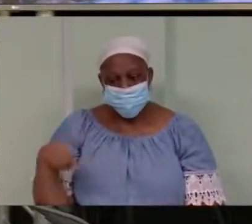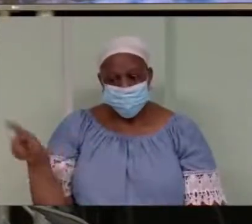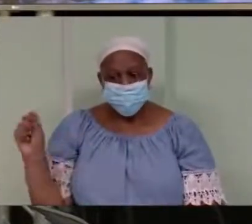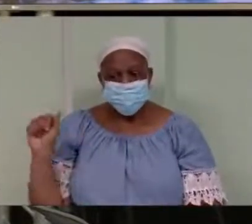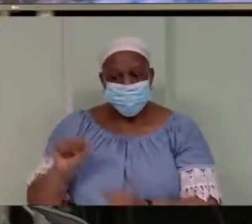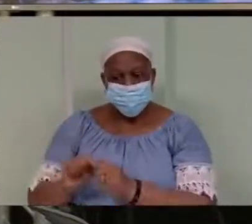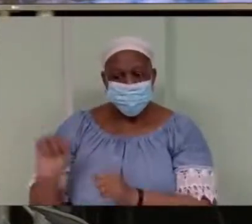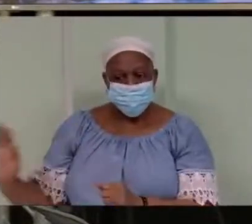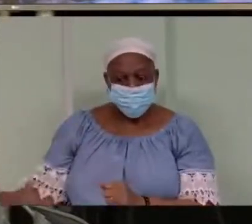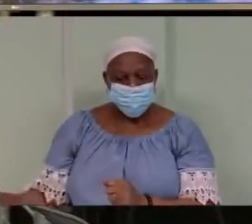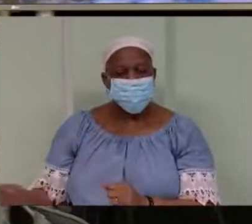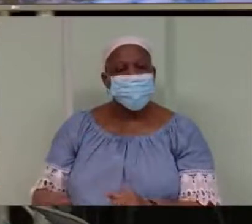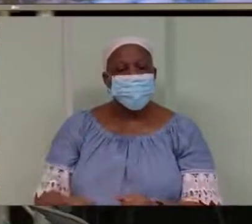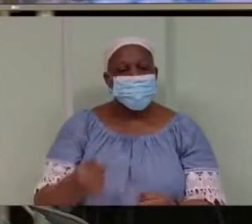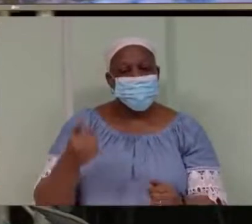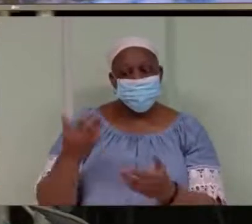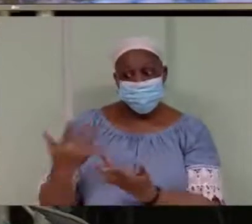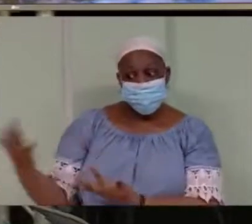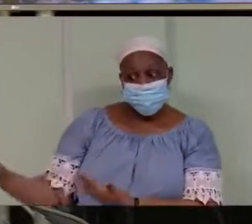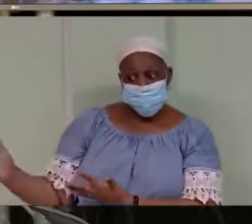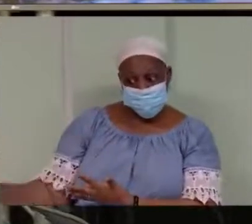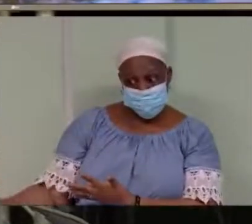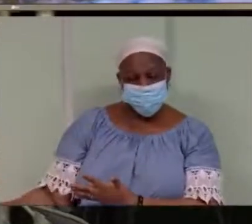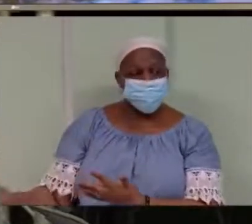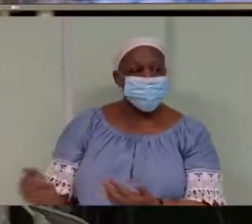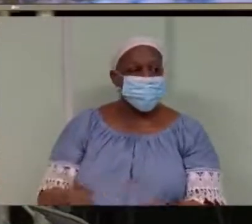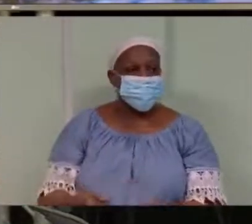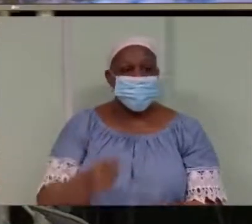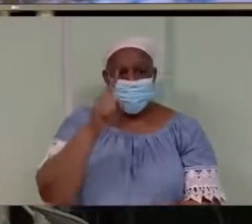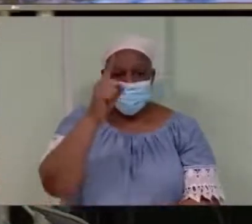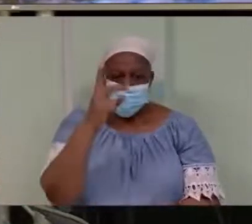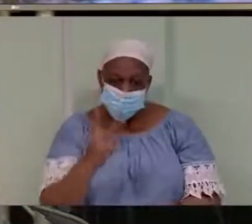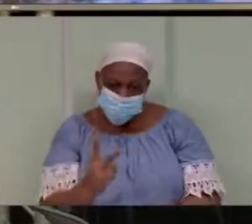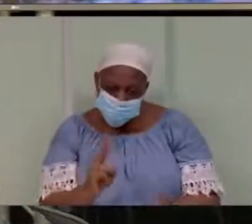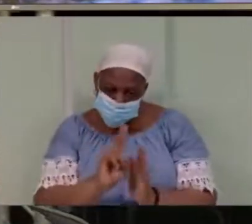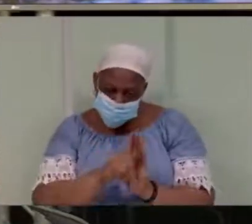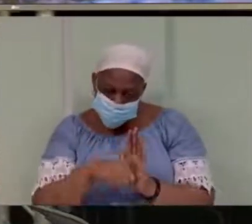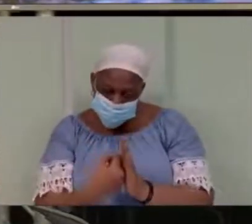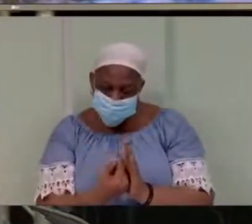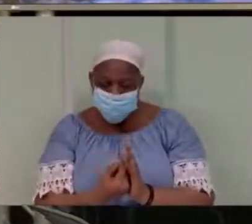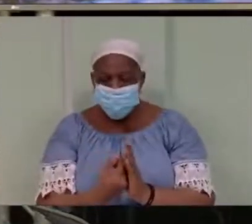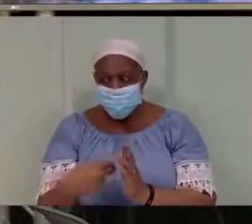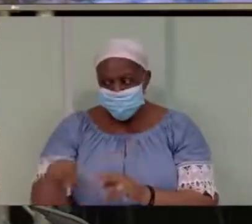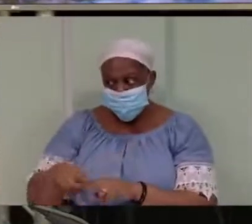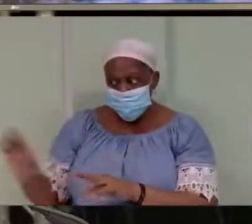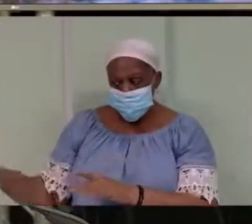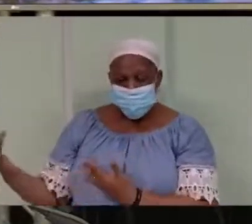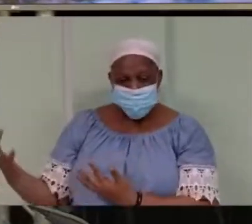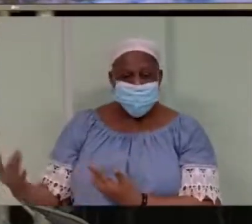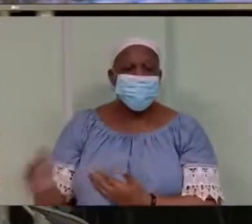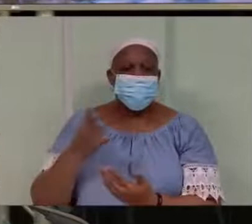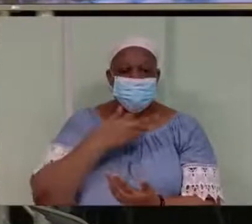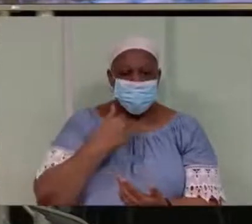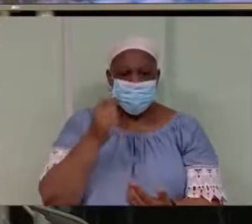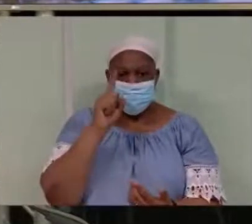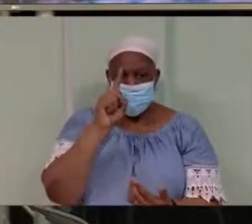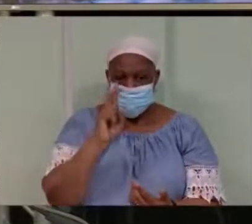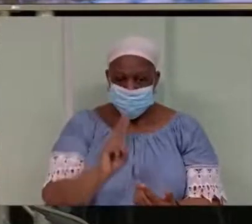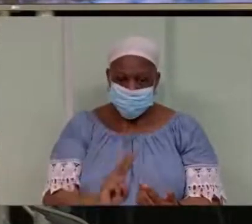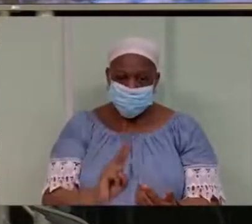taken half hour after the first reading to confirm whether there is a sustained